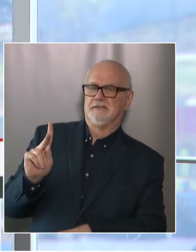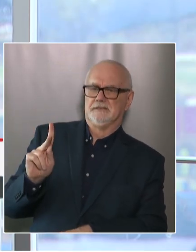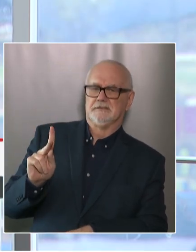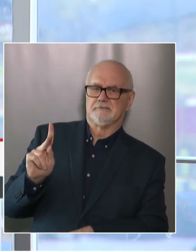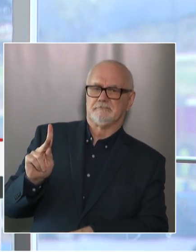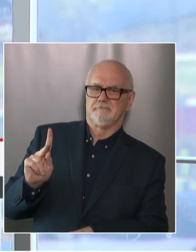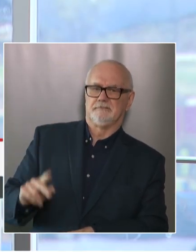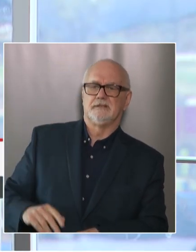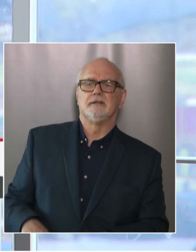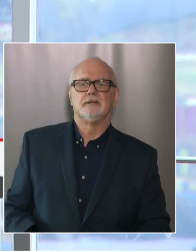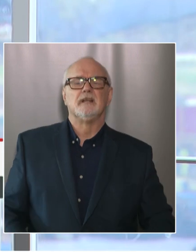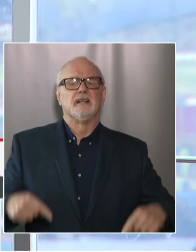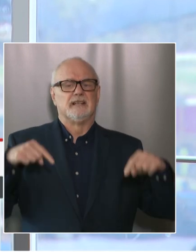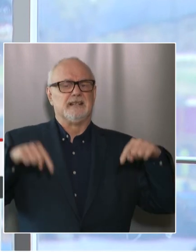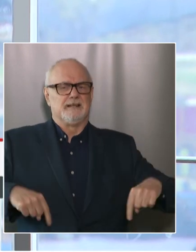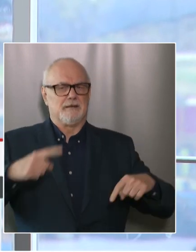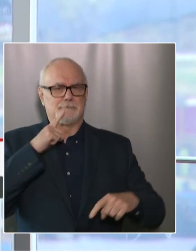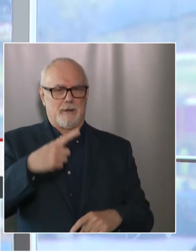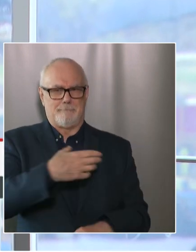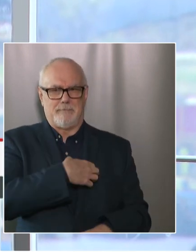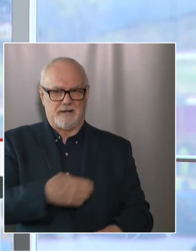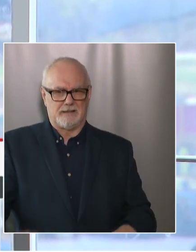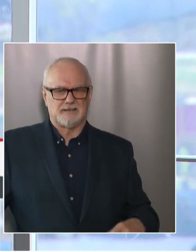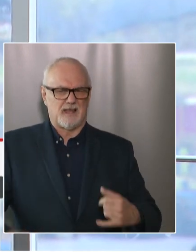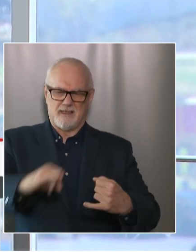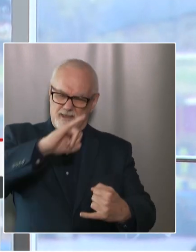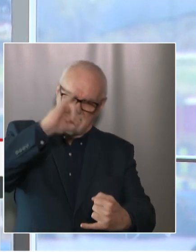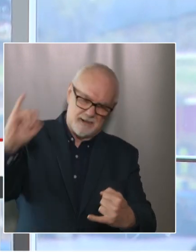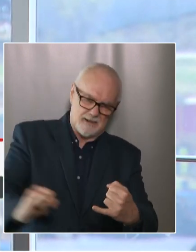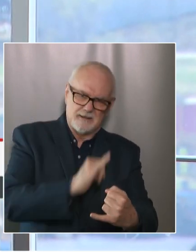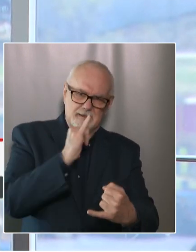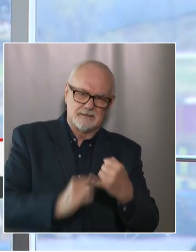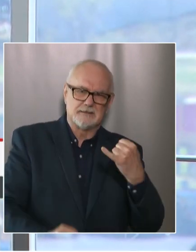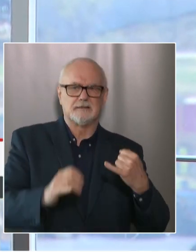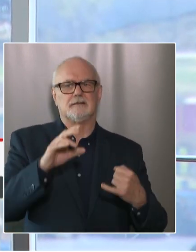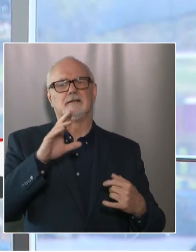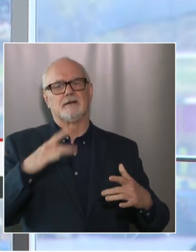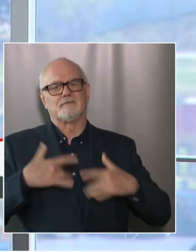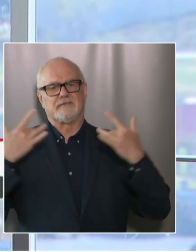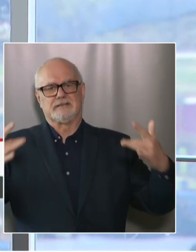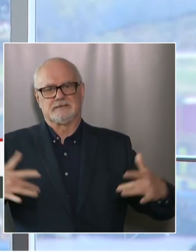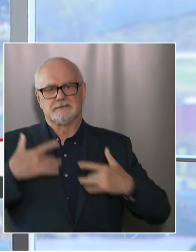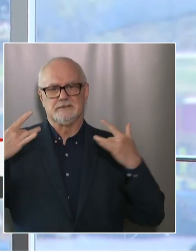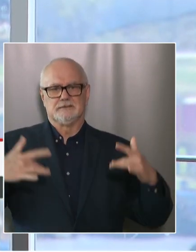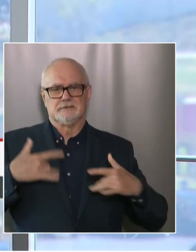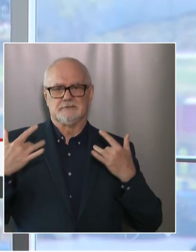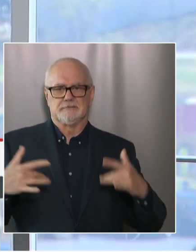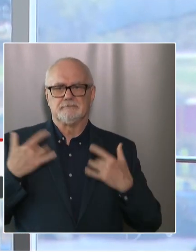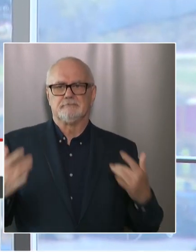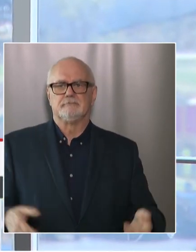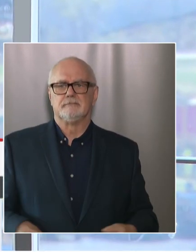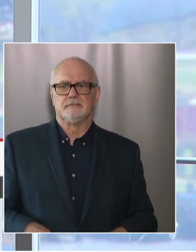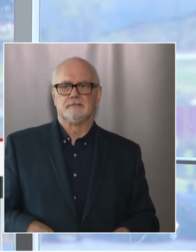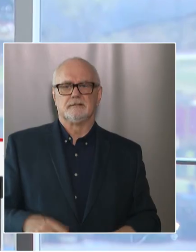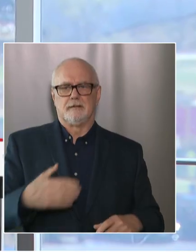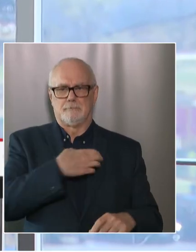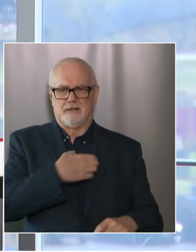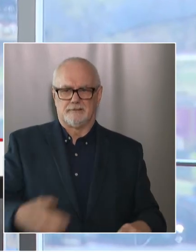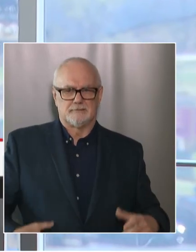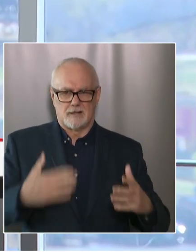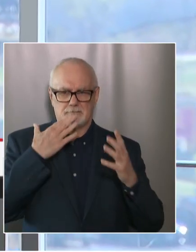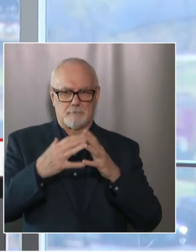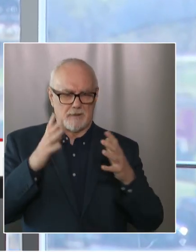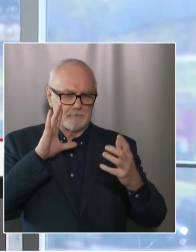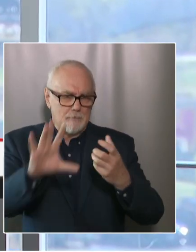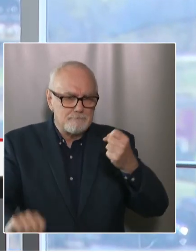final March Madness event. Mayor Bowser, thank you for your support. Thank you for all you've done, and thank you for